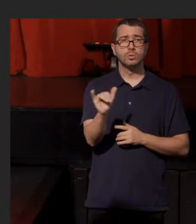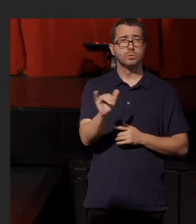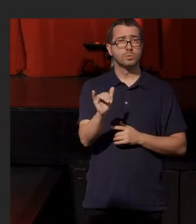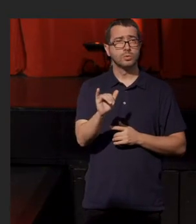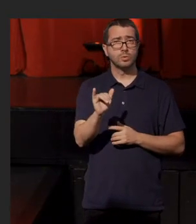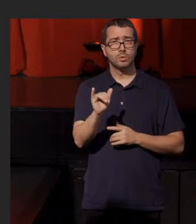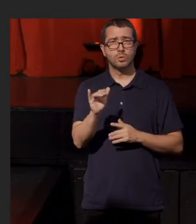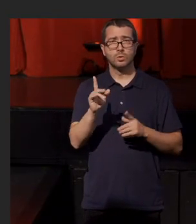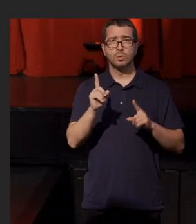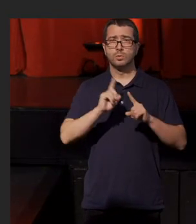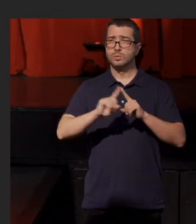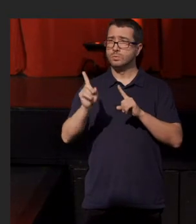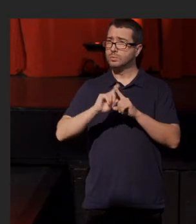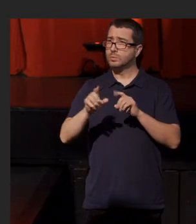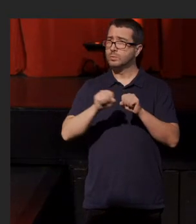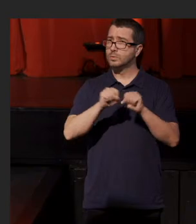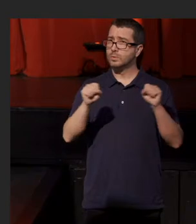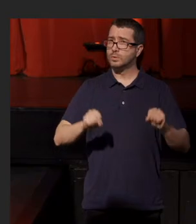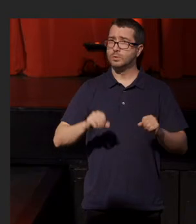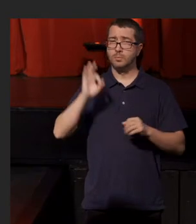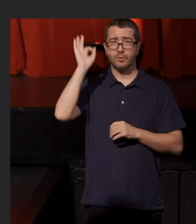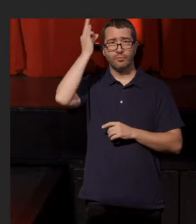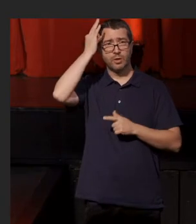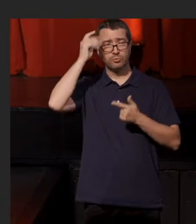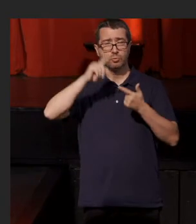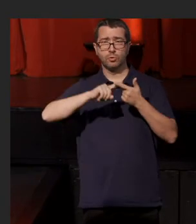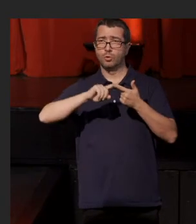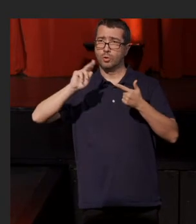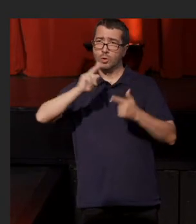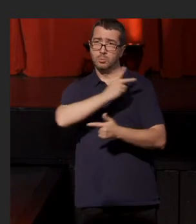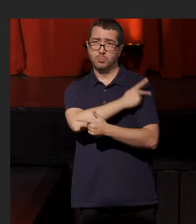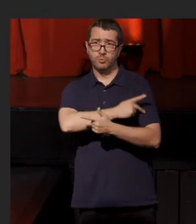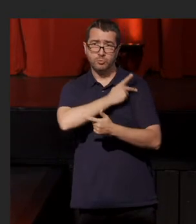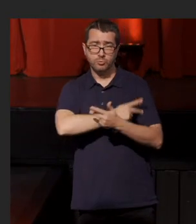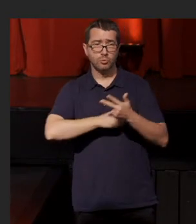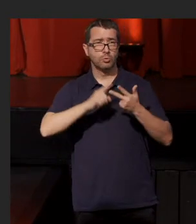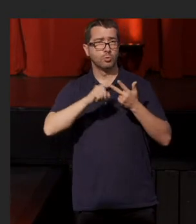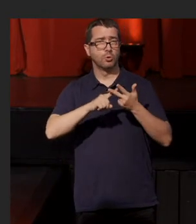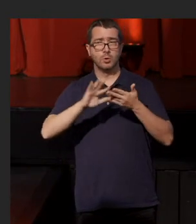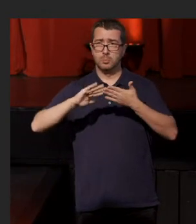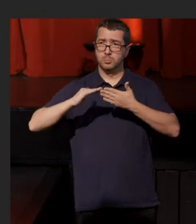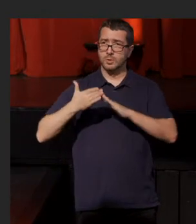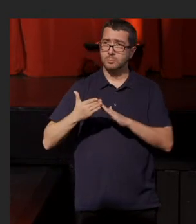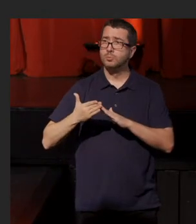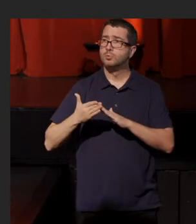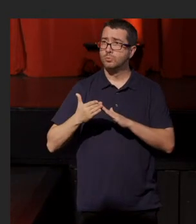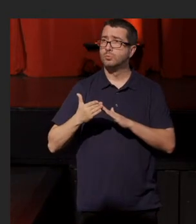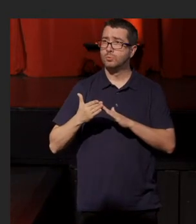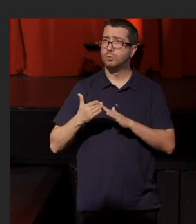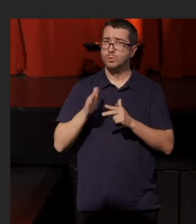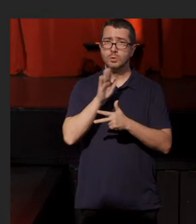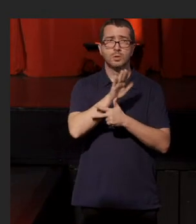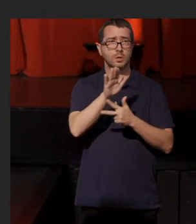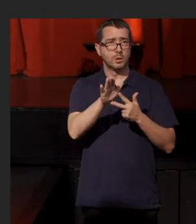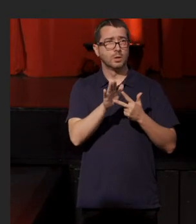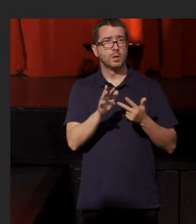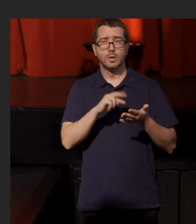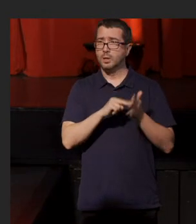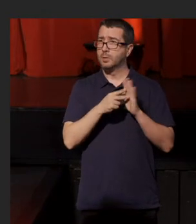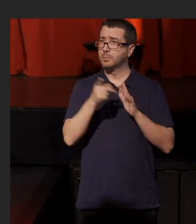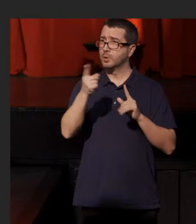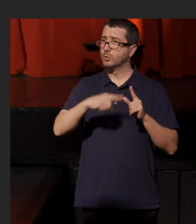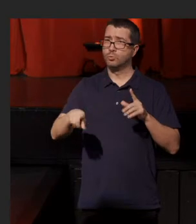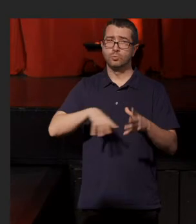different systems at the federal level versus the provincial level versus municipal politics, which means that you can be